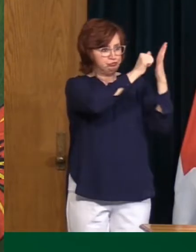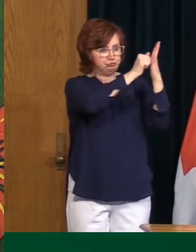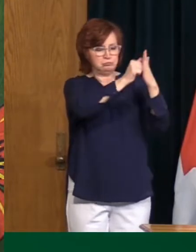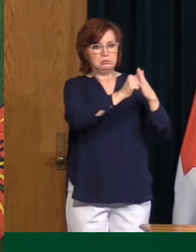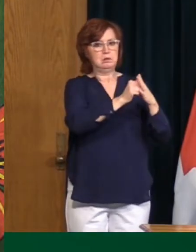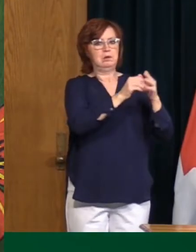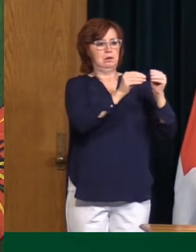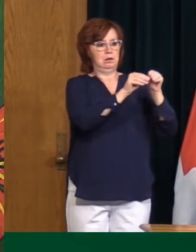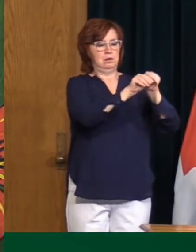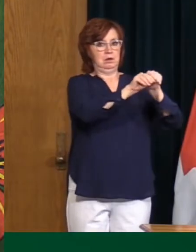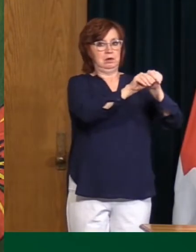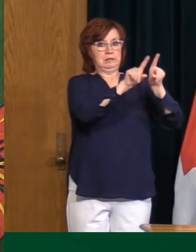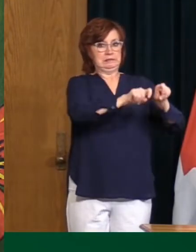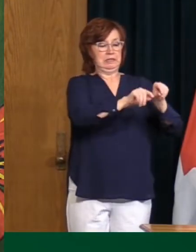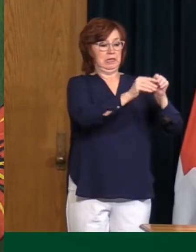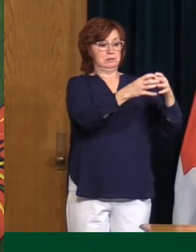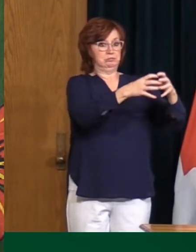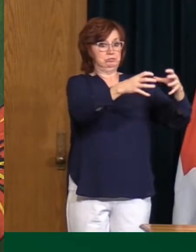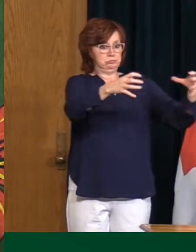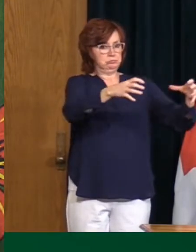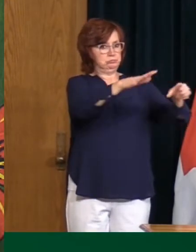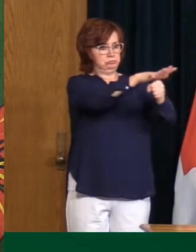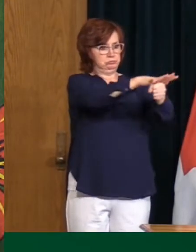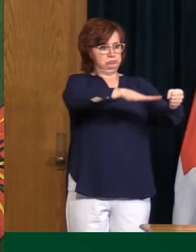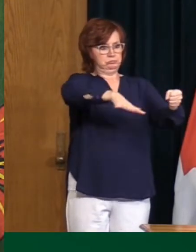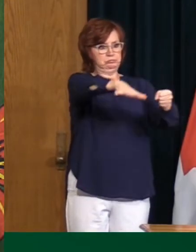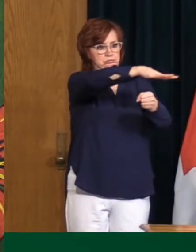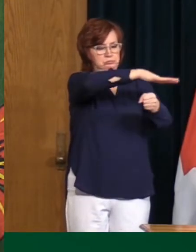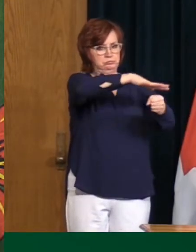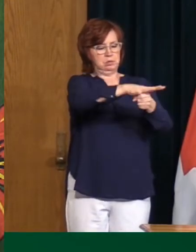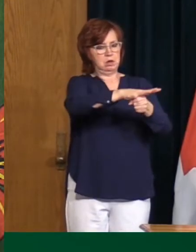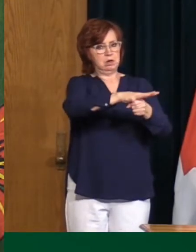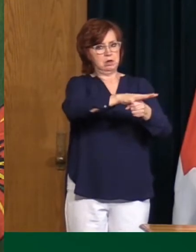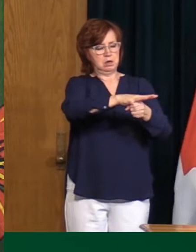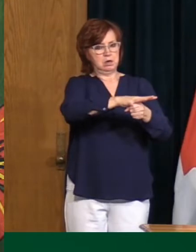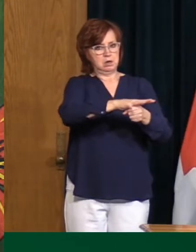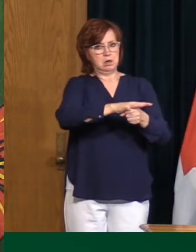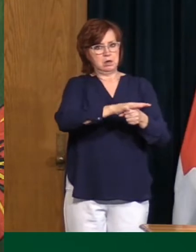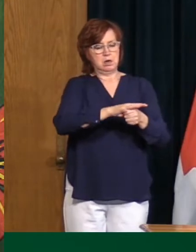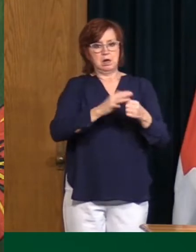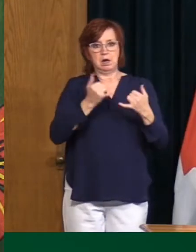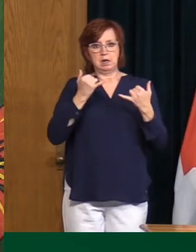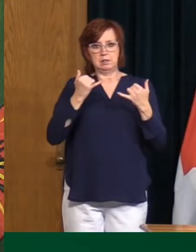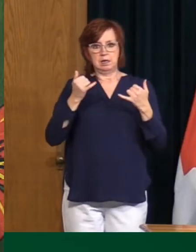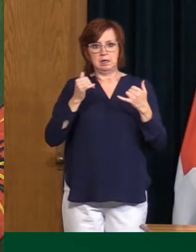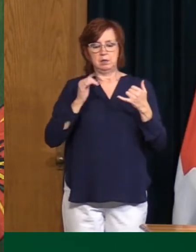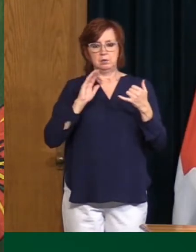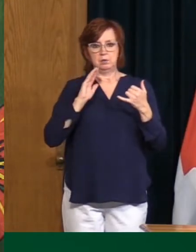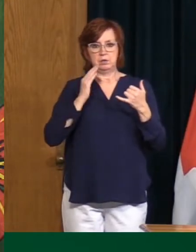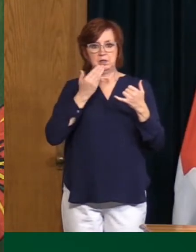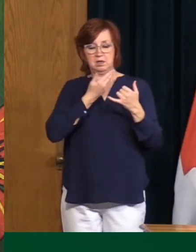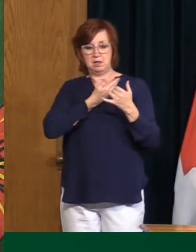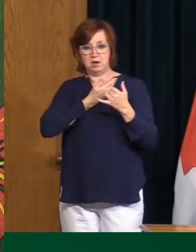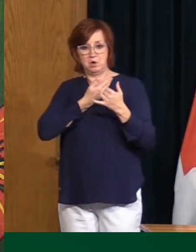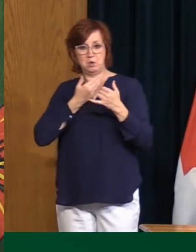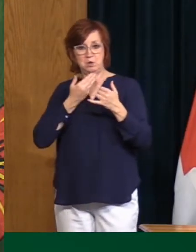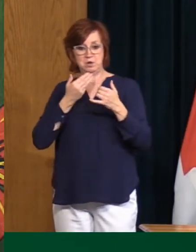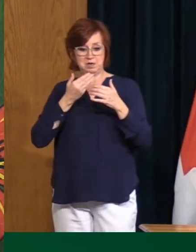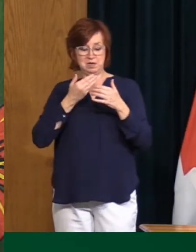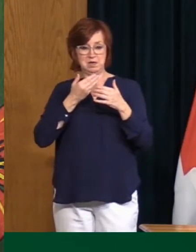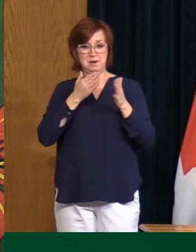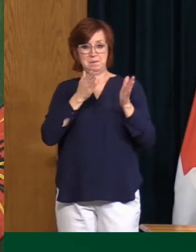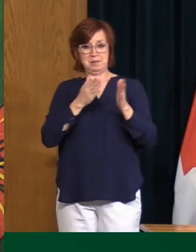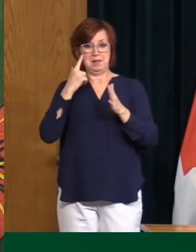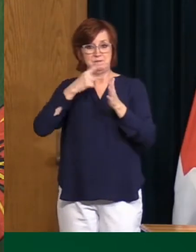criteria, it's pretty wide open, and don't have an idea of how many folks will come in. I'm not, at this point